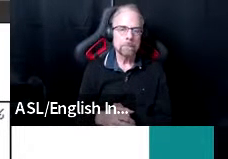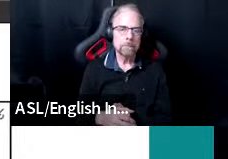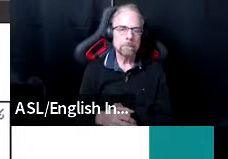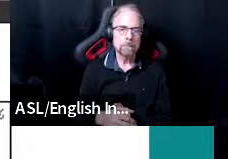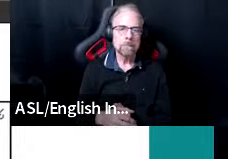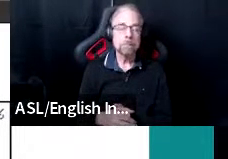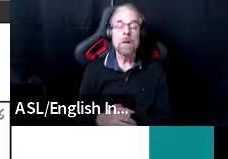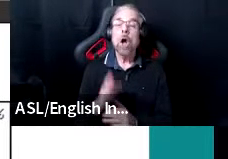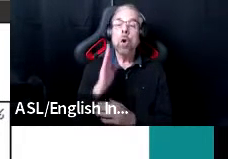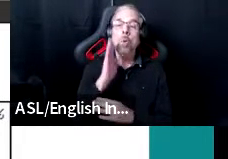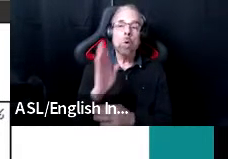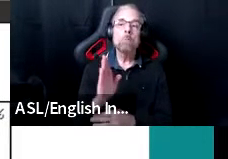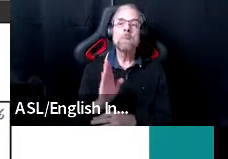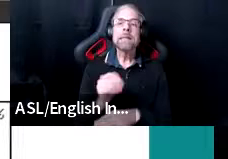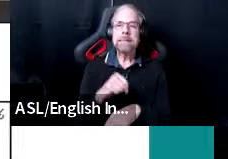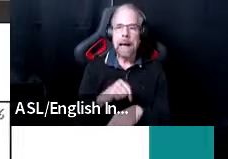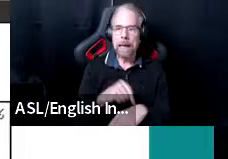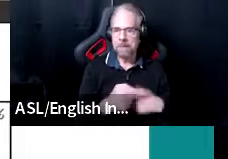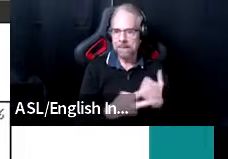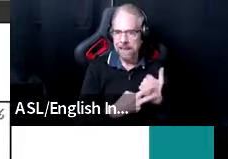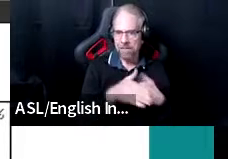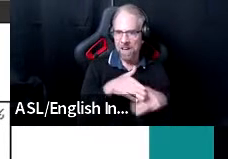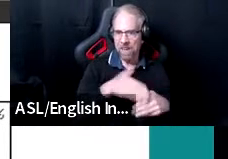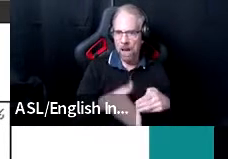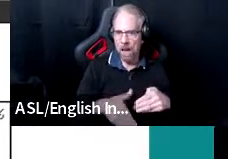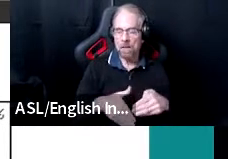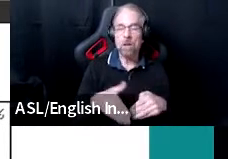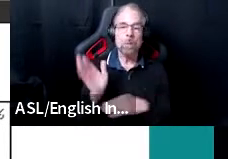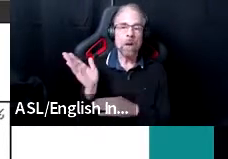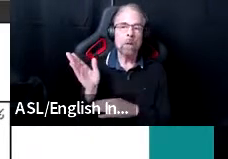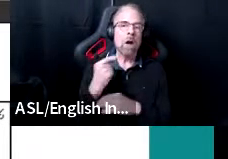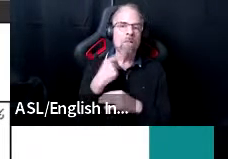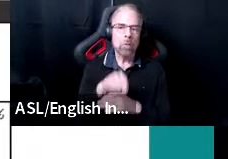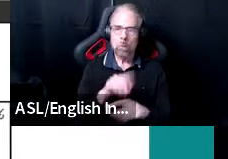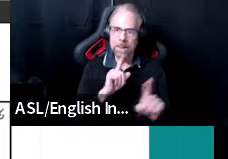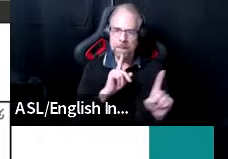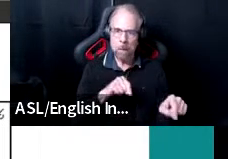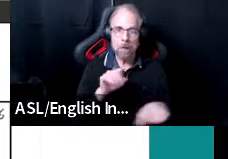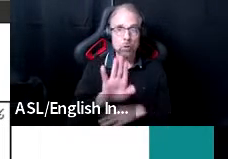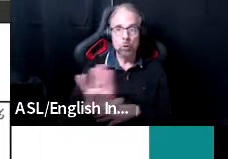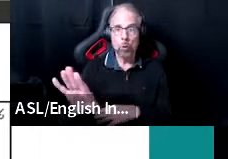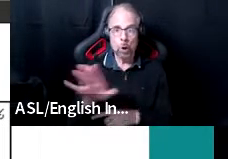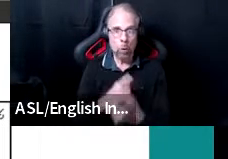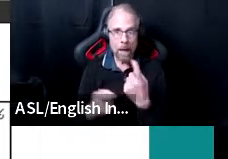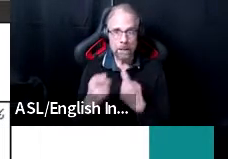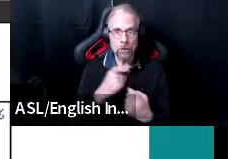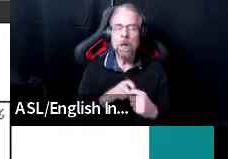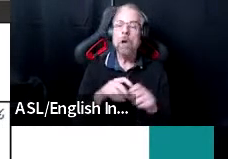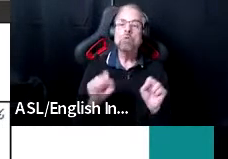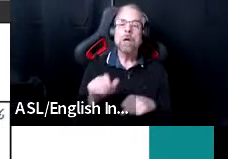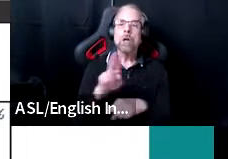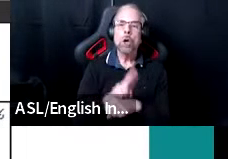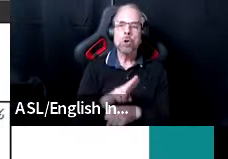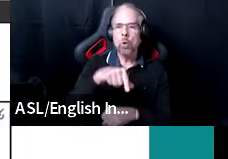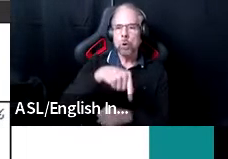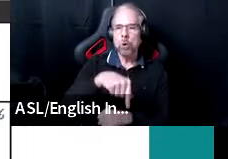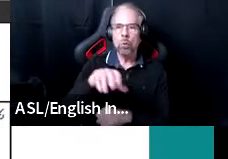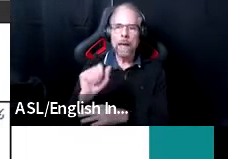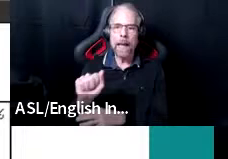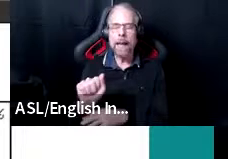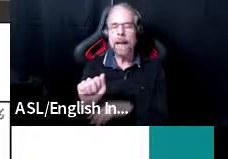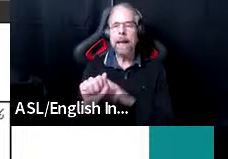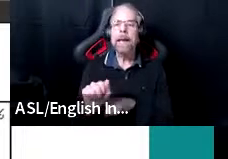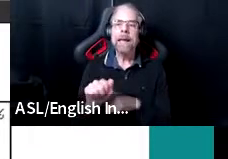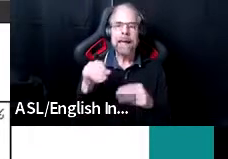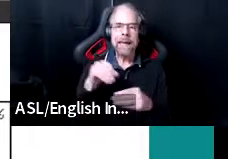There will be time at the end of the presentation to respond to your questions. You can use the Q&A feature in